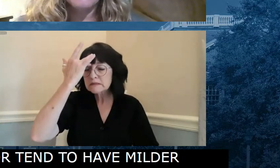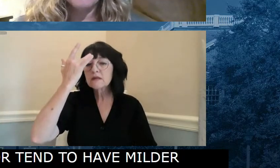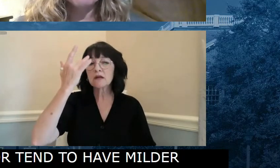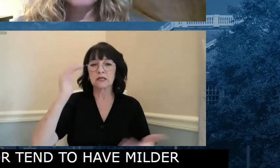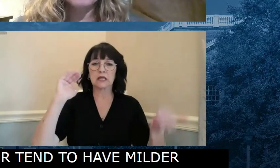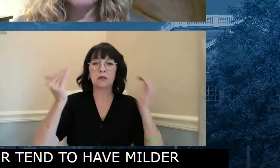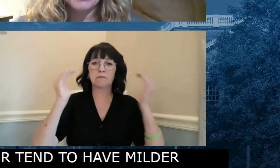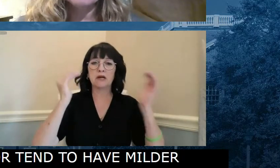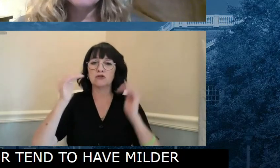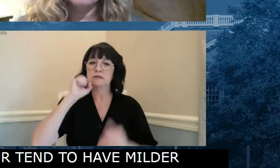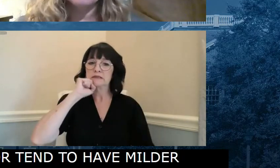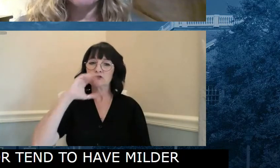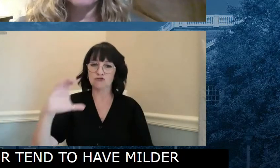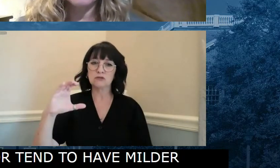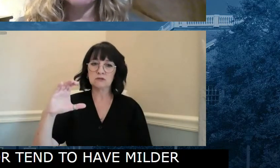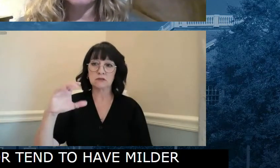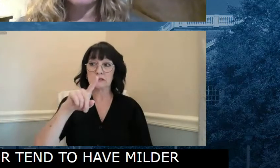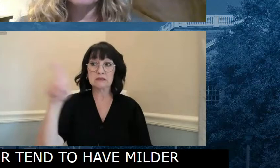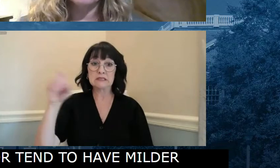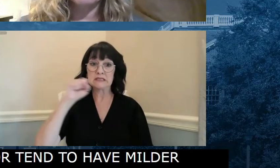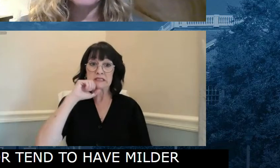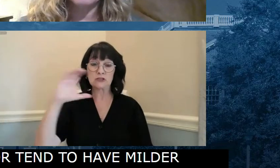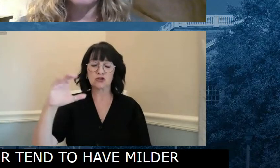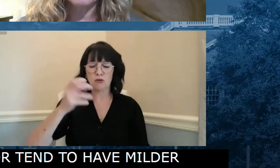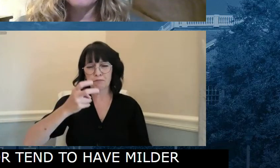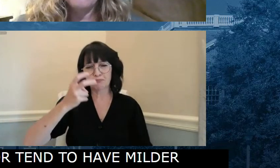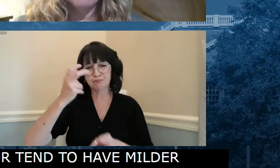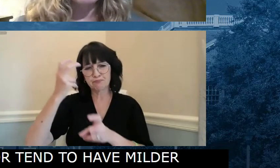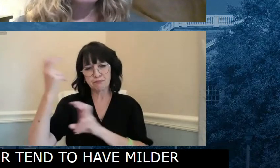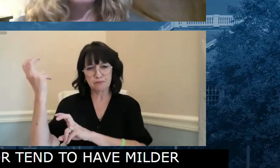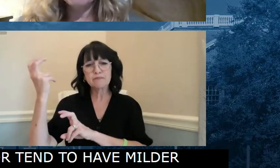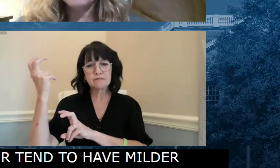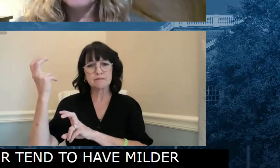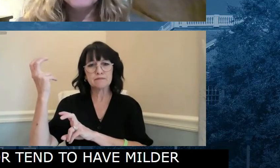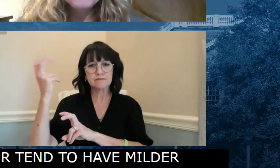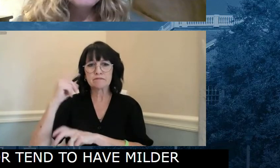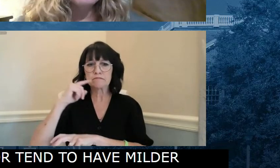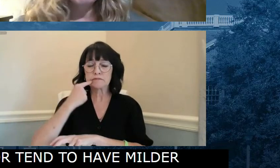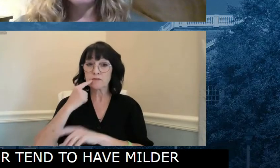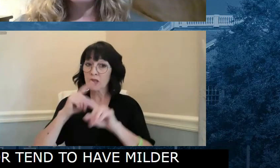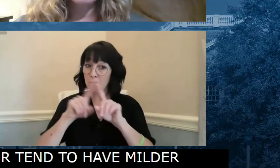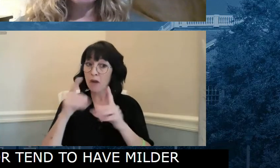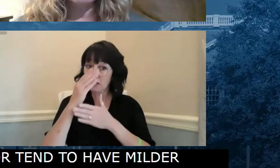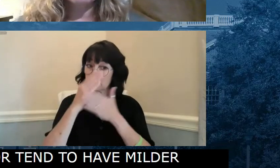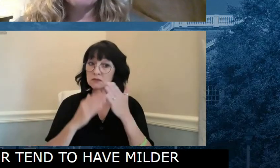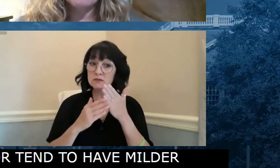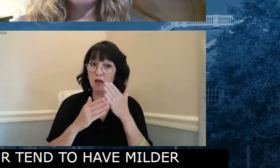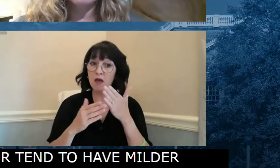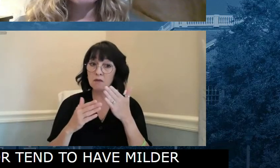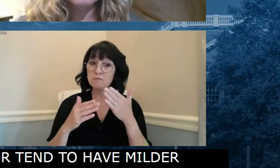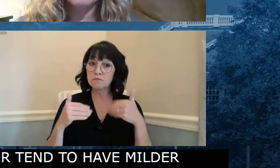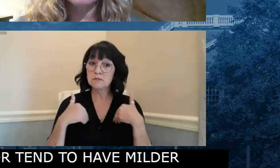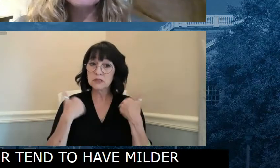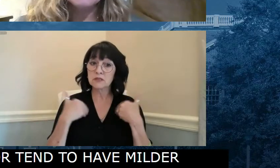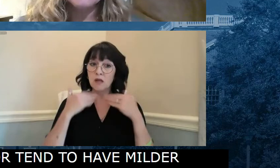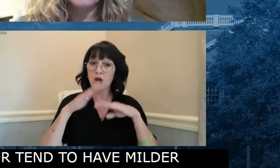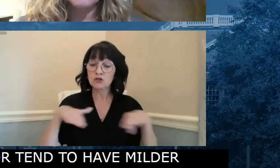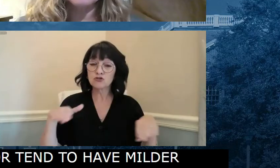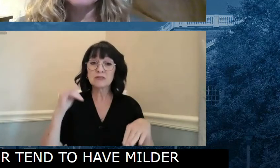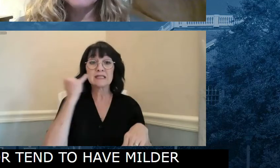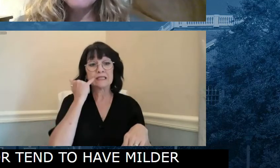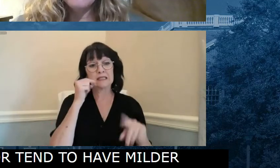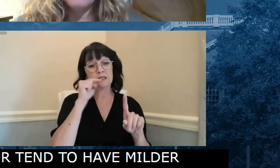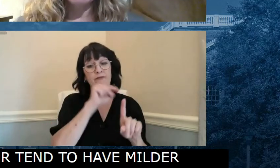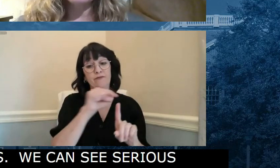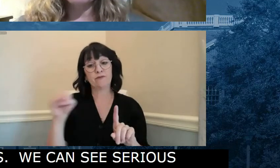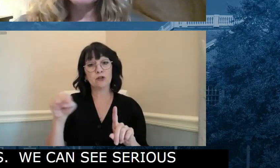see, we can see some more serious consequences. For example, among children who have underlying health